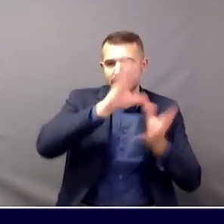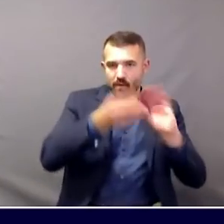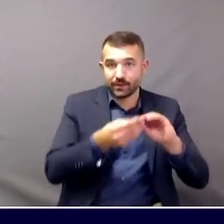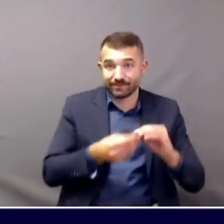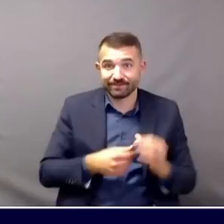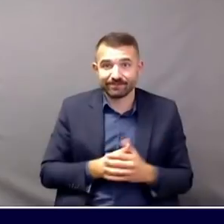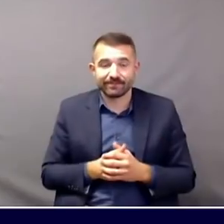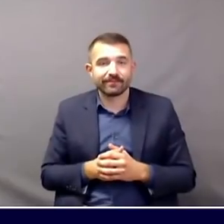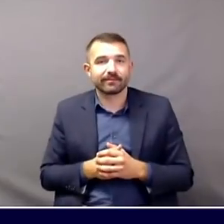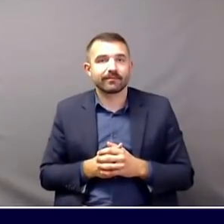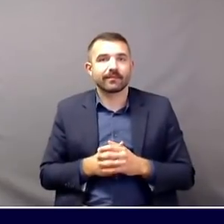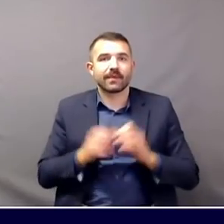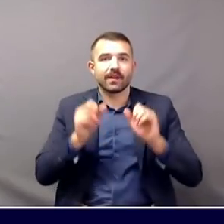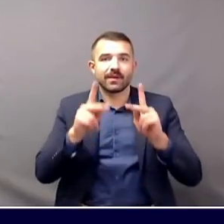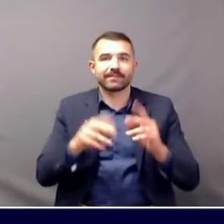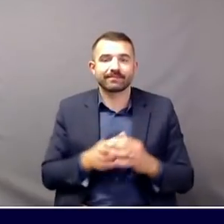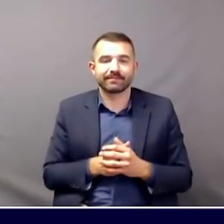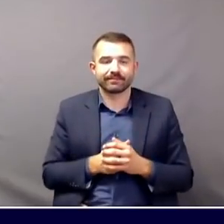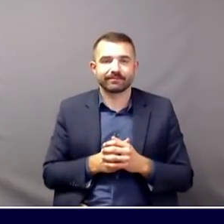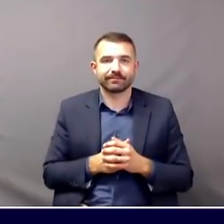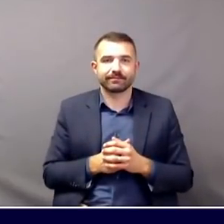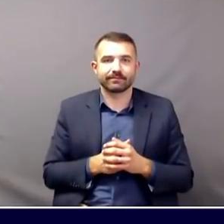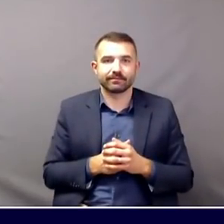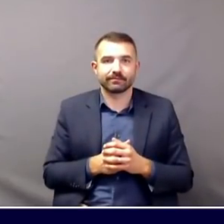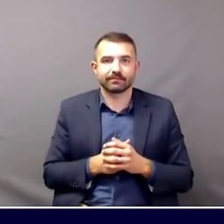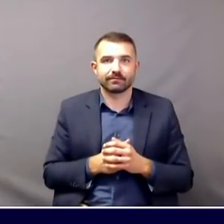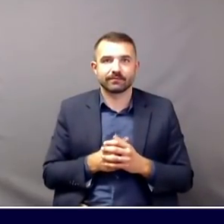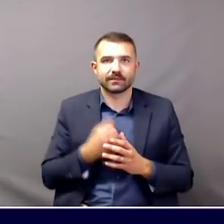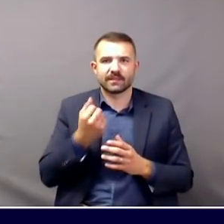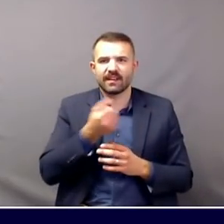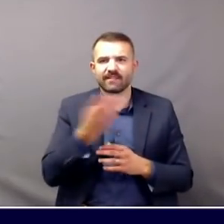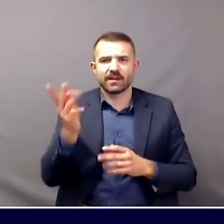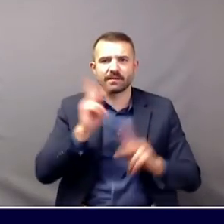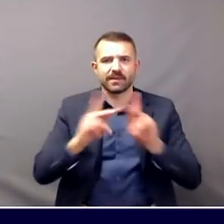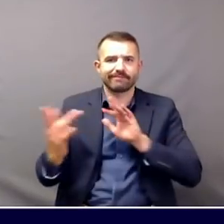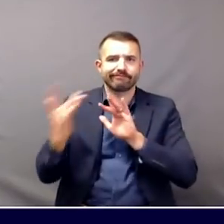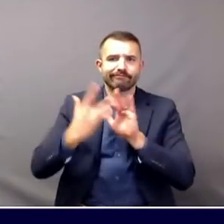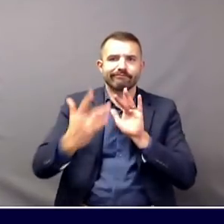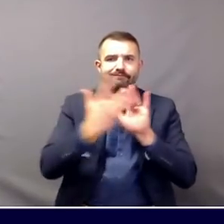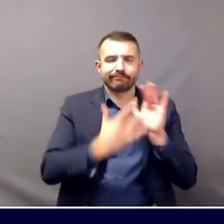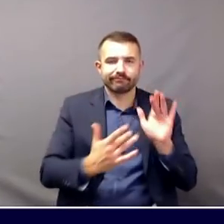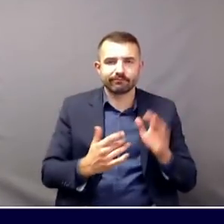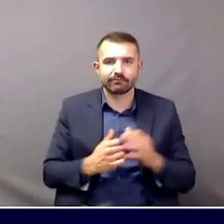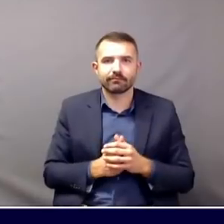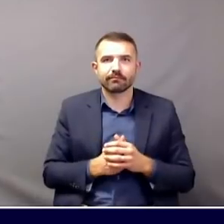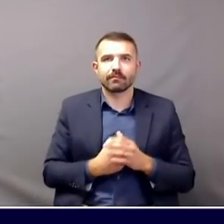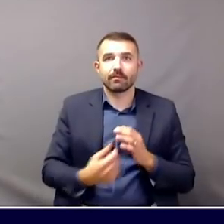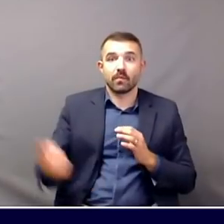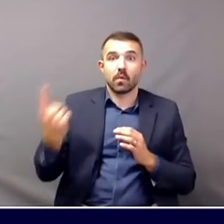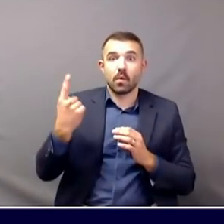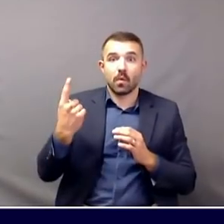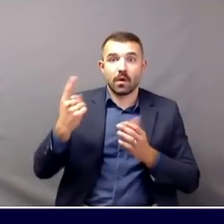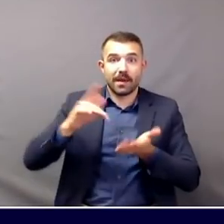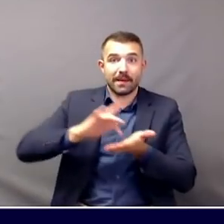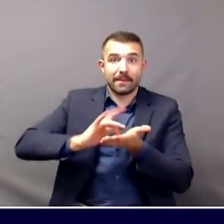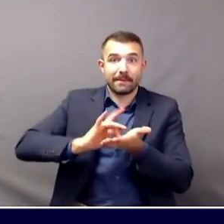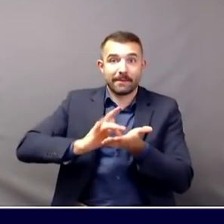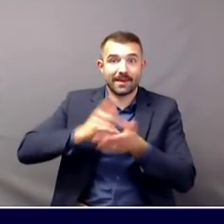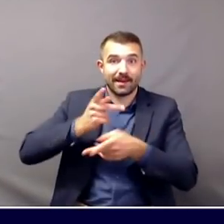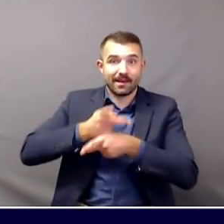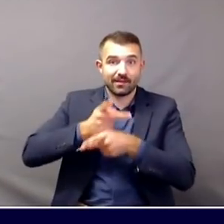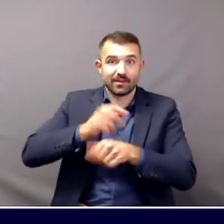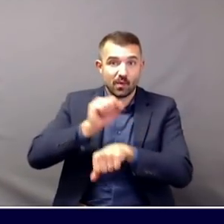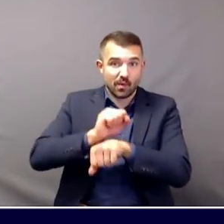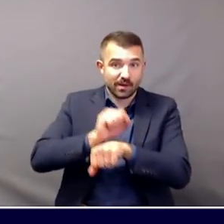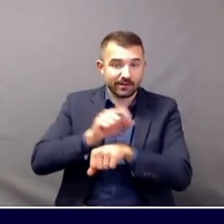of people contact us, one of them a healthcare worker, saying that there's been a shortage of one of the testing chemicals, possibly the